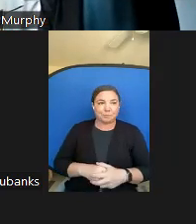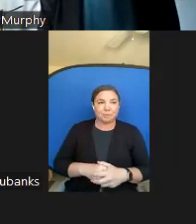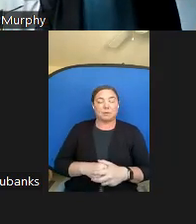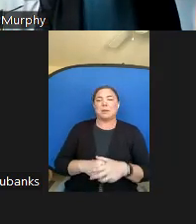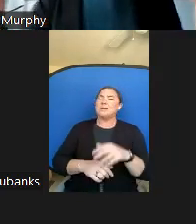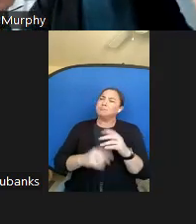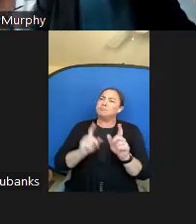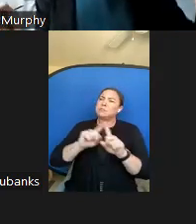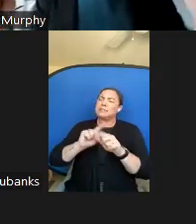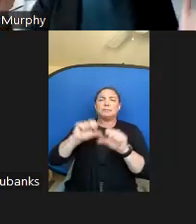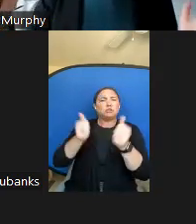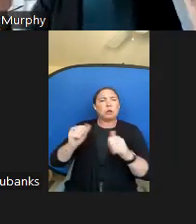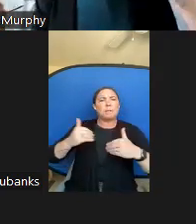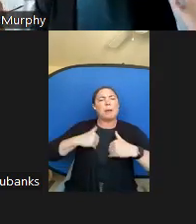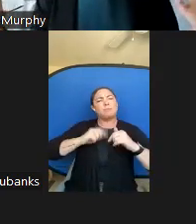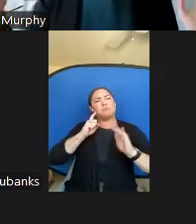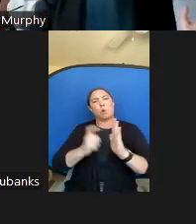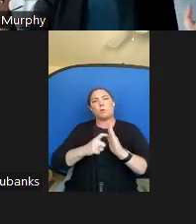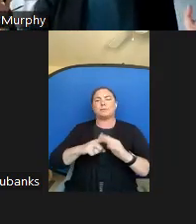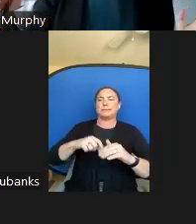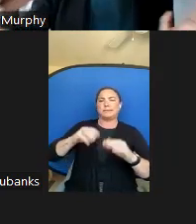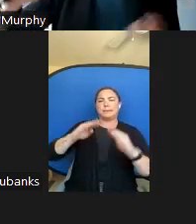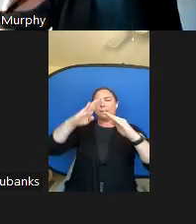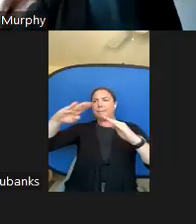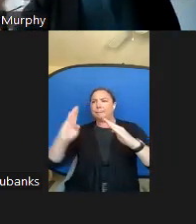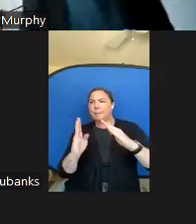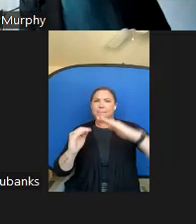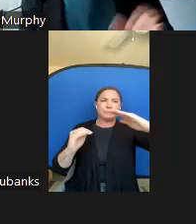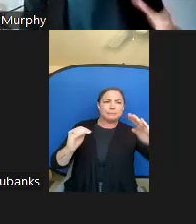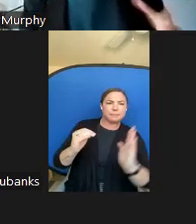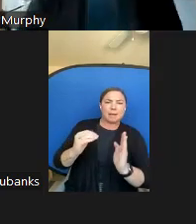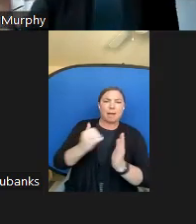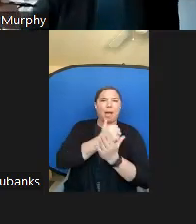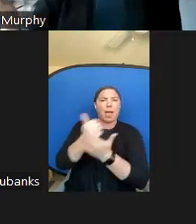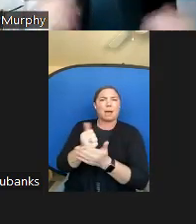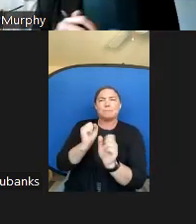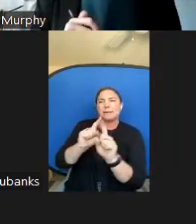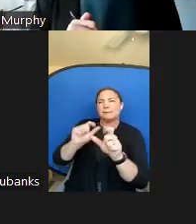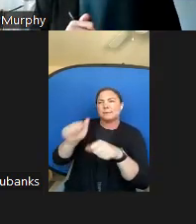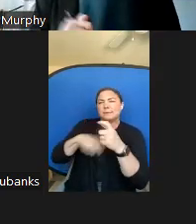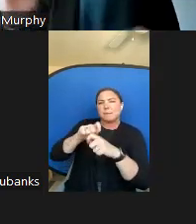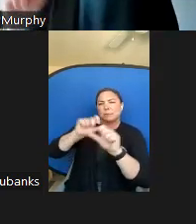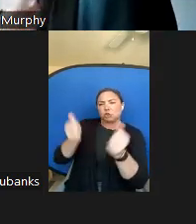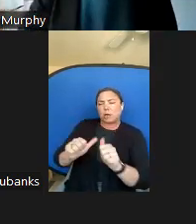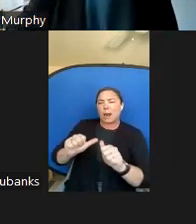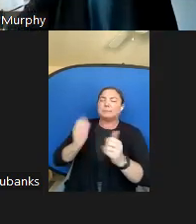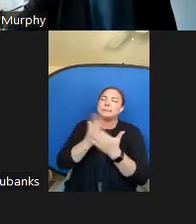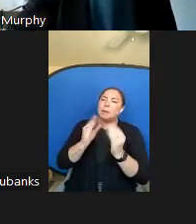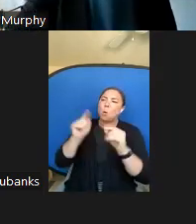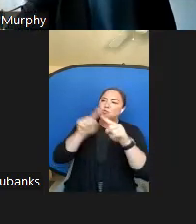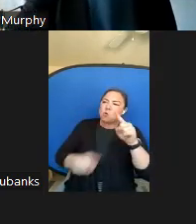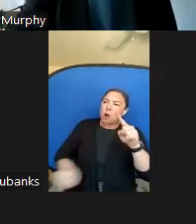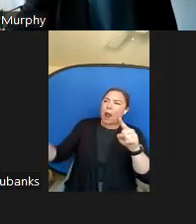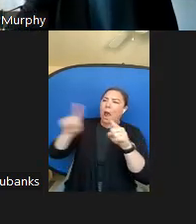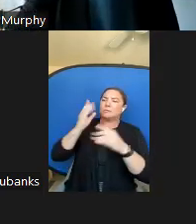their shape, and with different edges designed to make different pottery shapes. Some are more rounded, others more angular. One example even